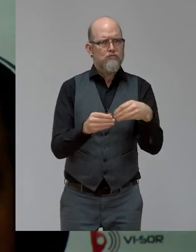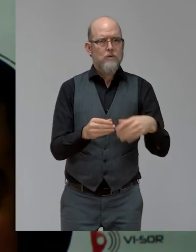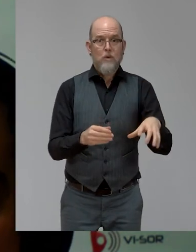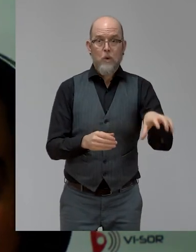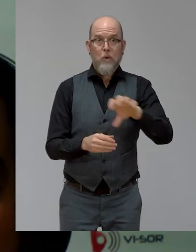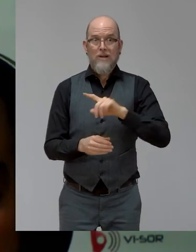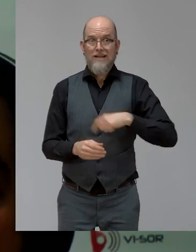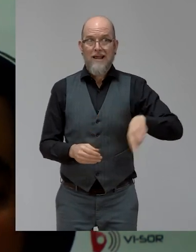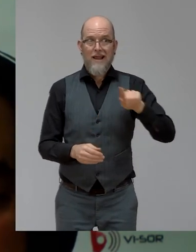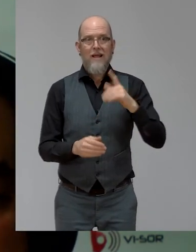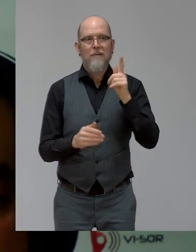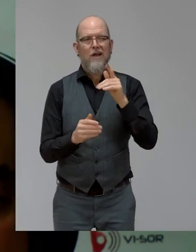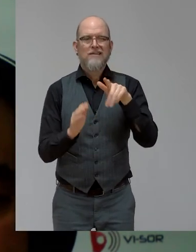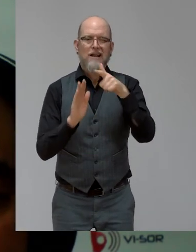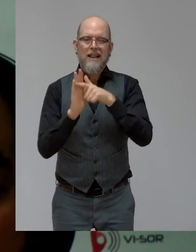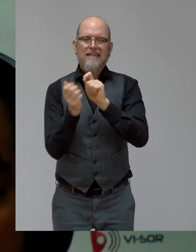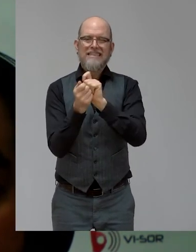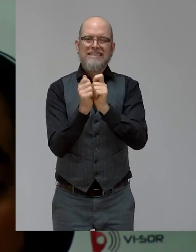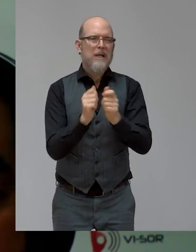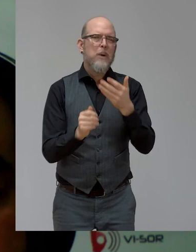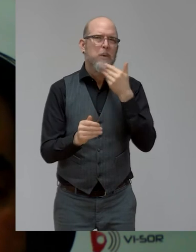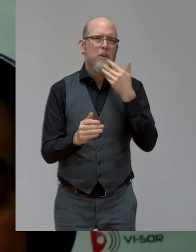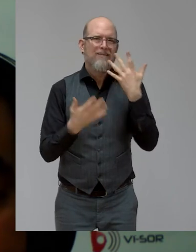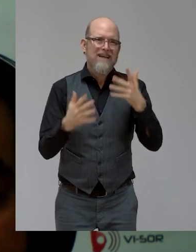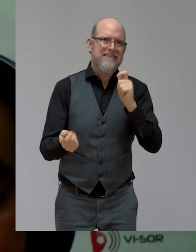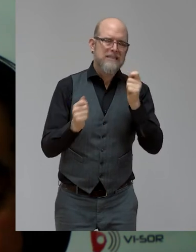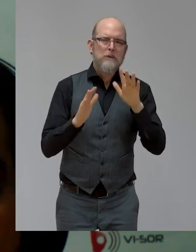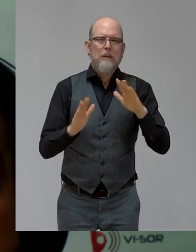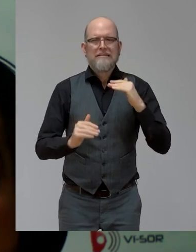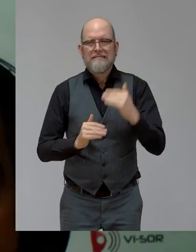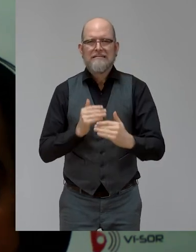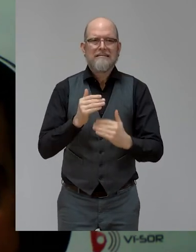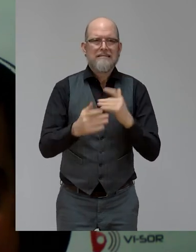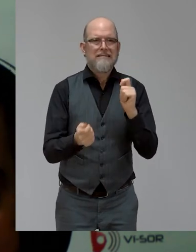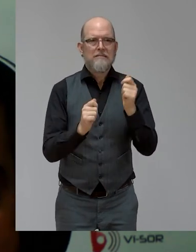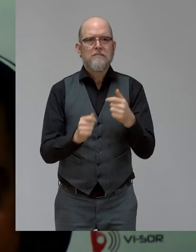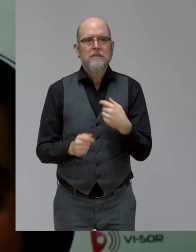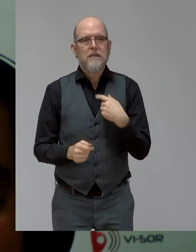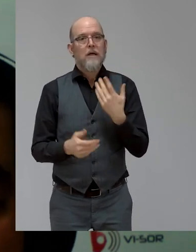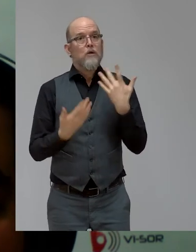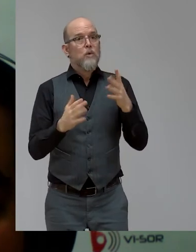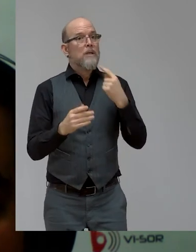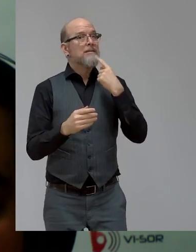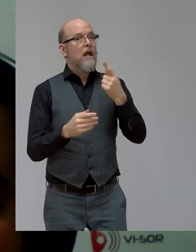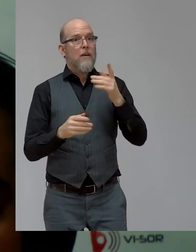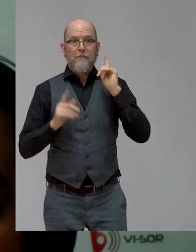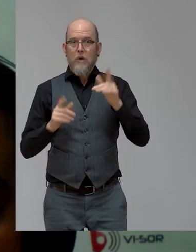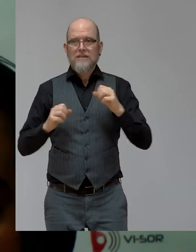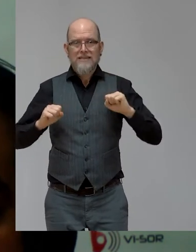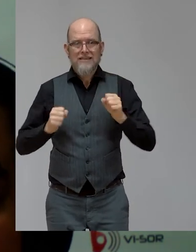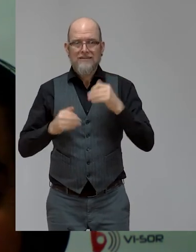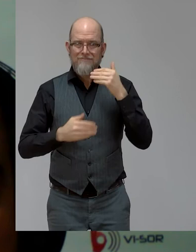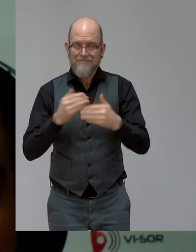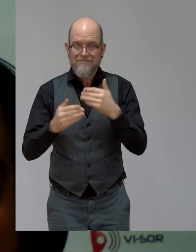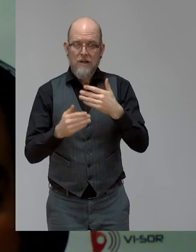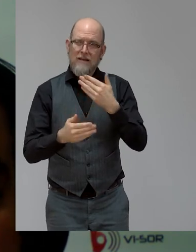laws, they are on their way to do so, or have taken upon themselves the initiatives to complete this.